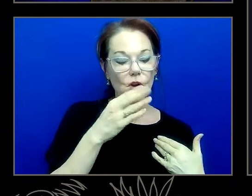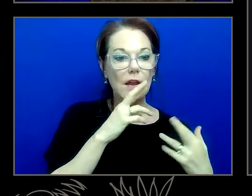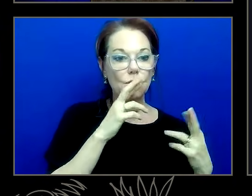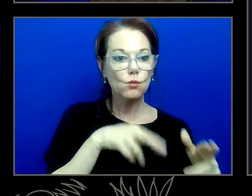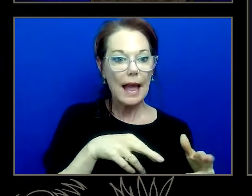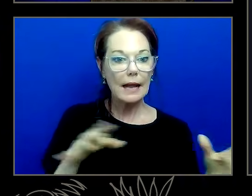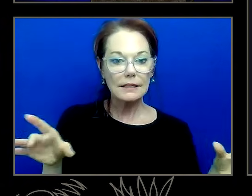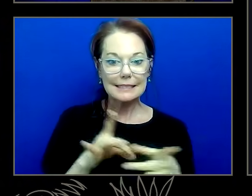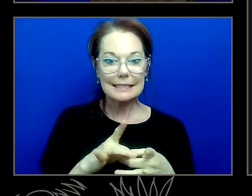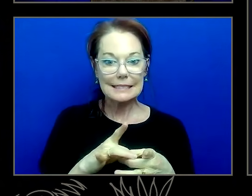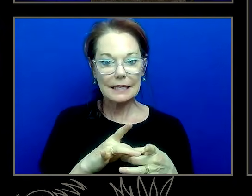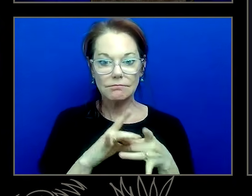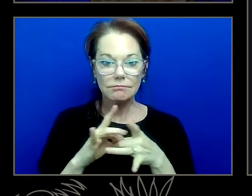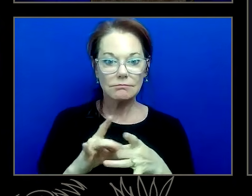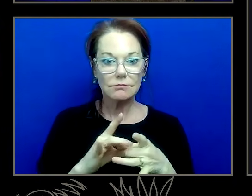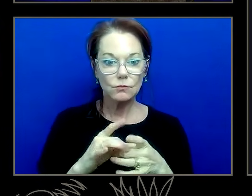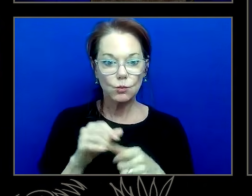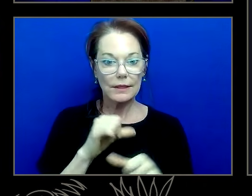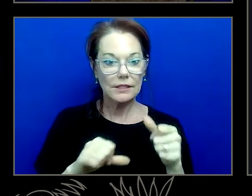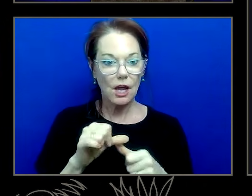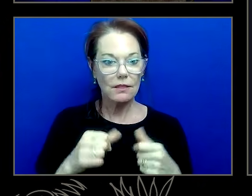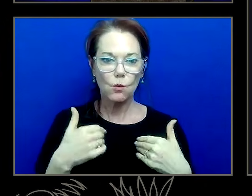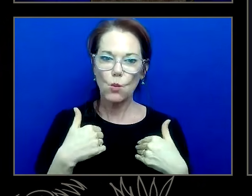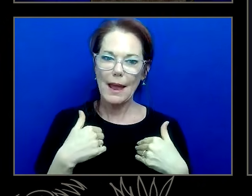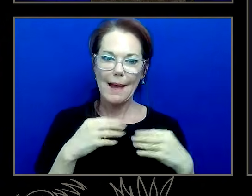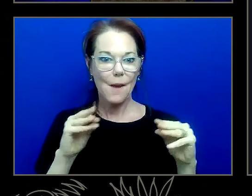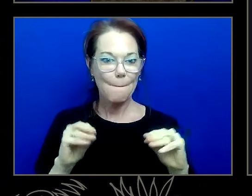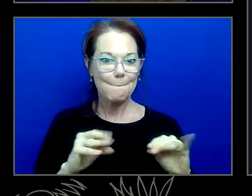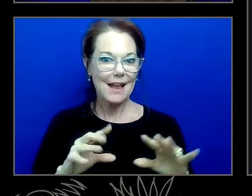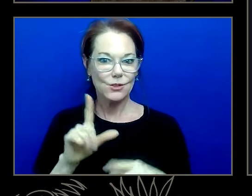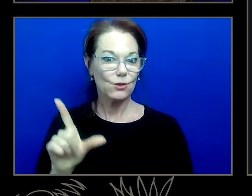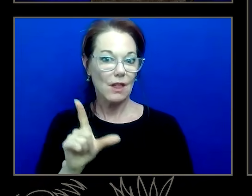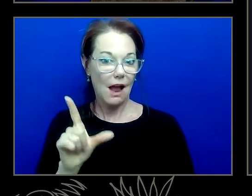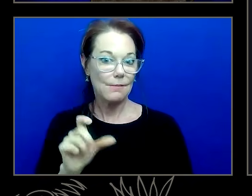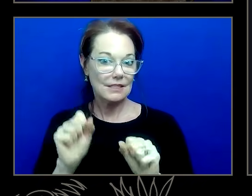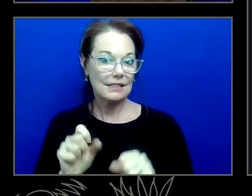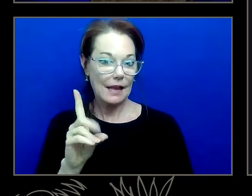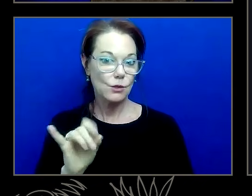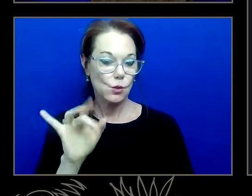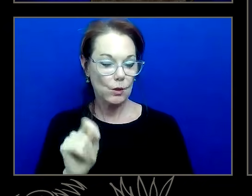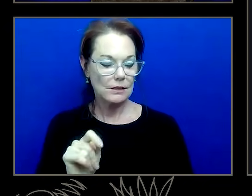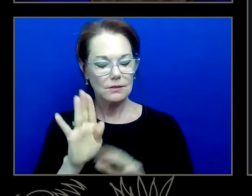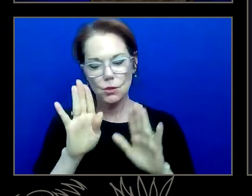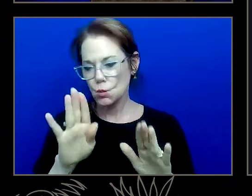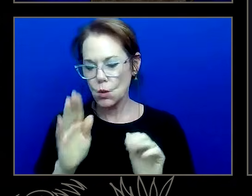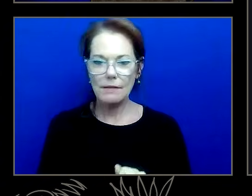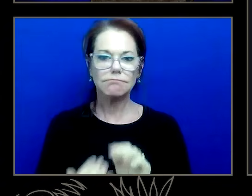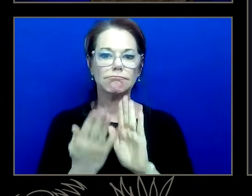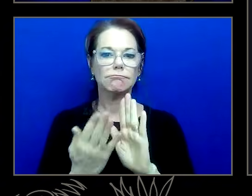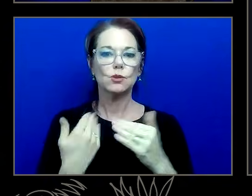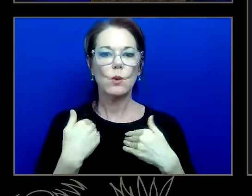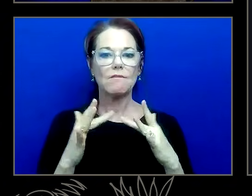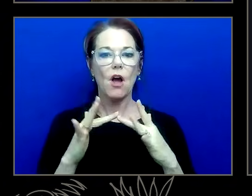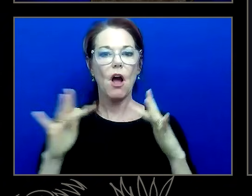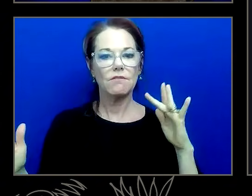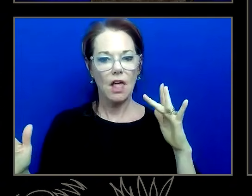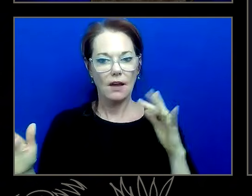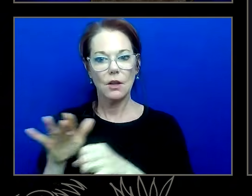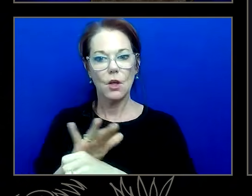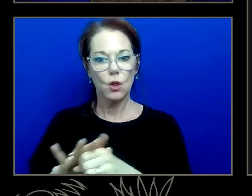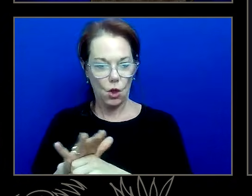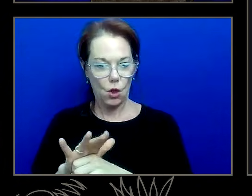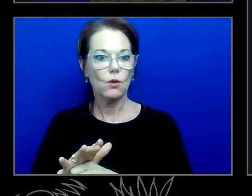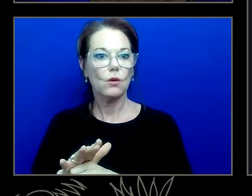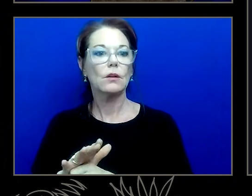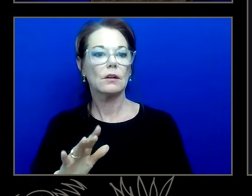sync with each other, there's a lot of magical libraries for doing that, and it's a great way to have offline local first state.